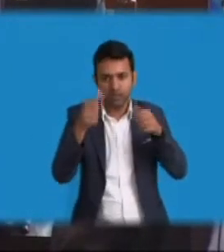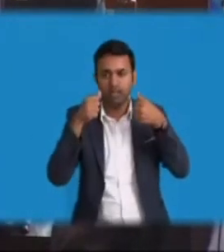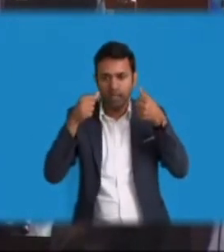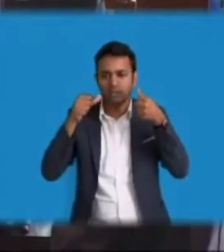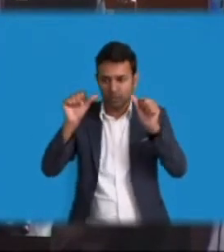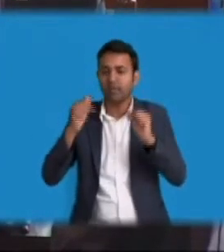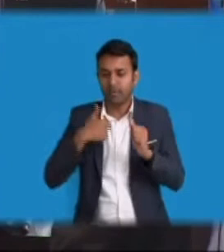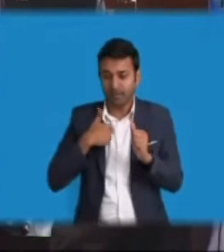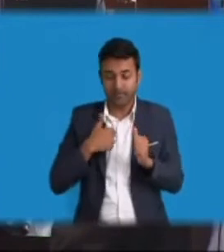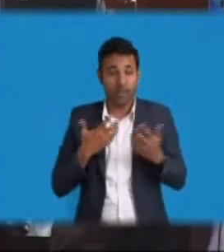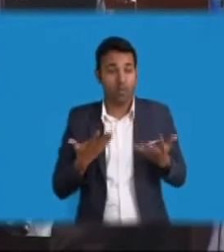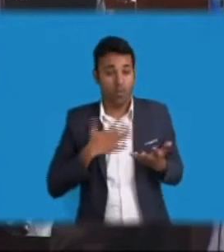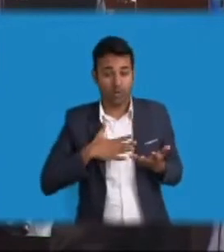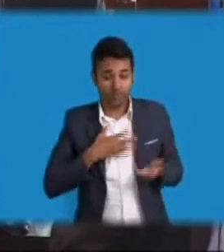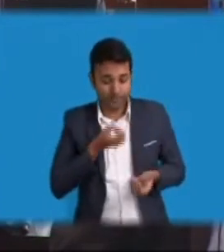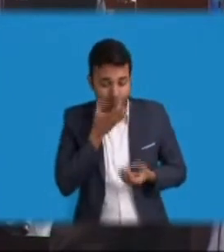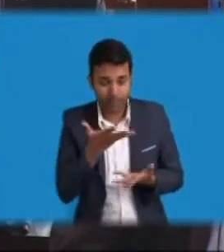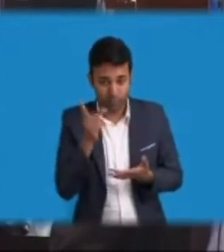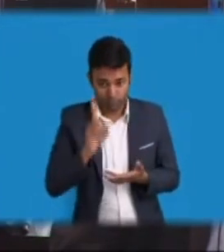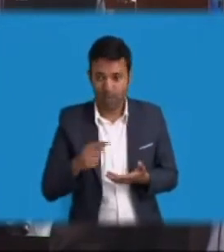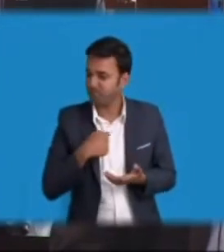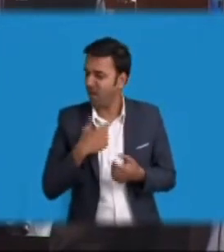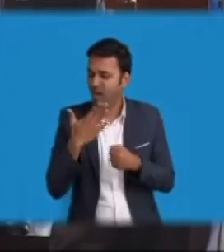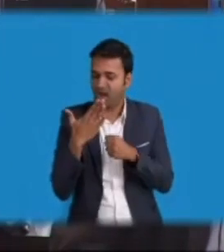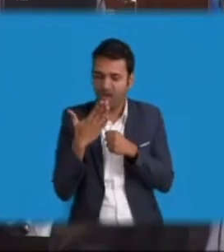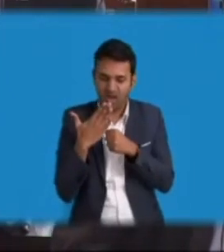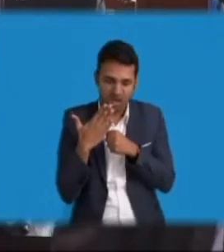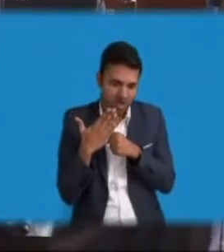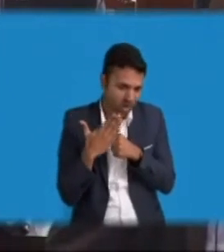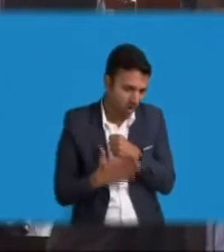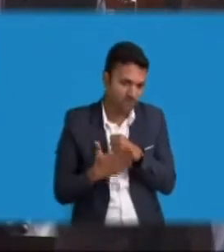ministerial speech, I have never witnessed in all those years.